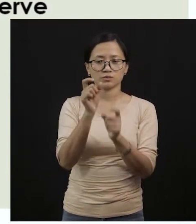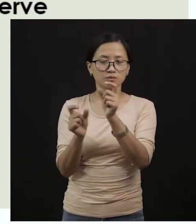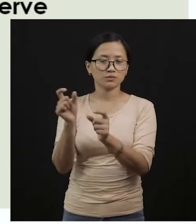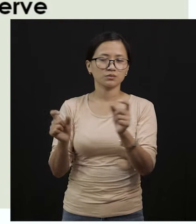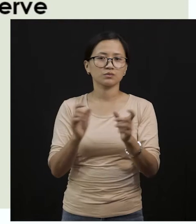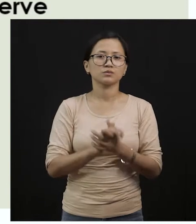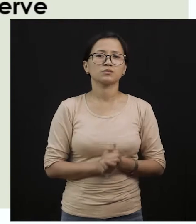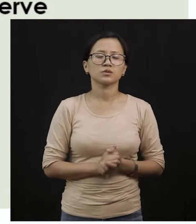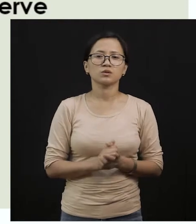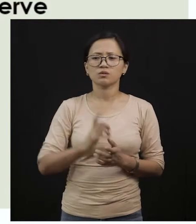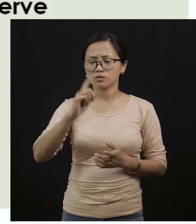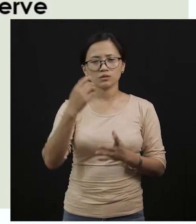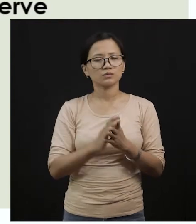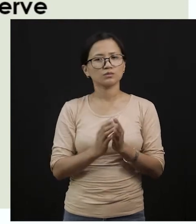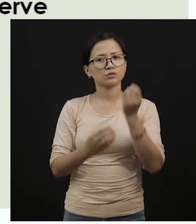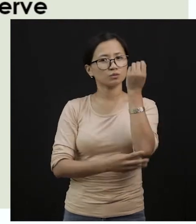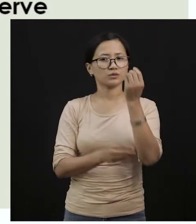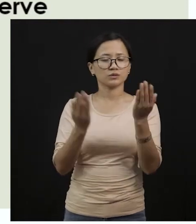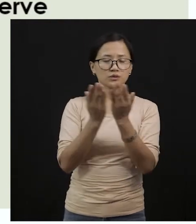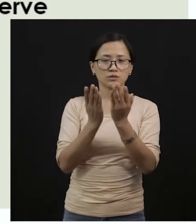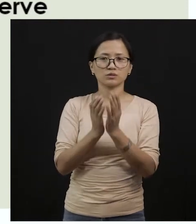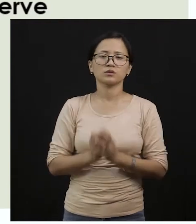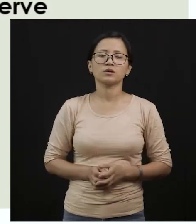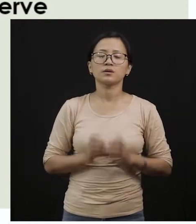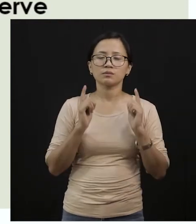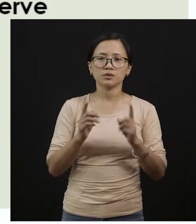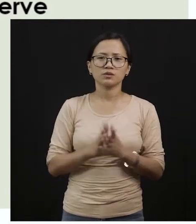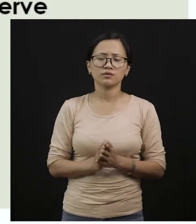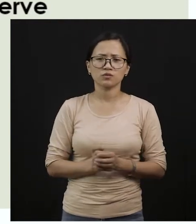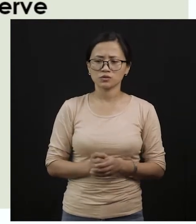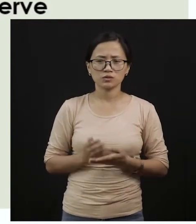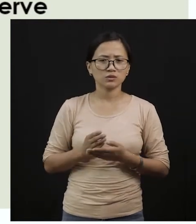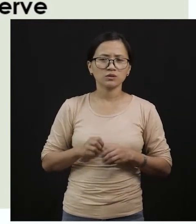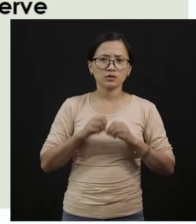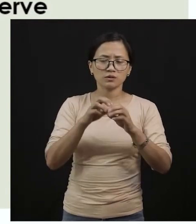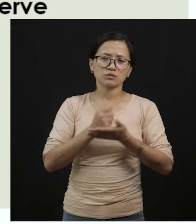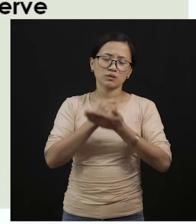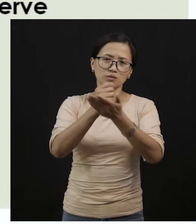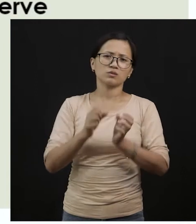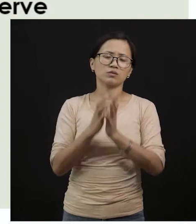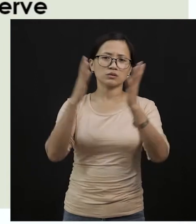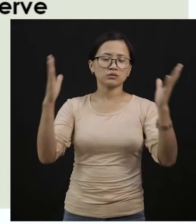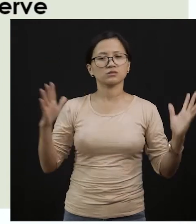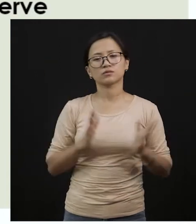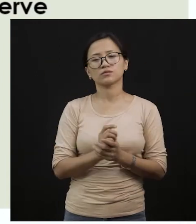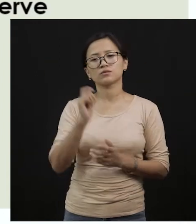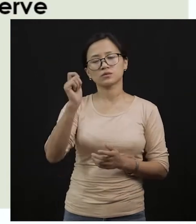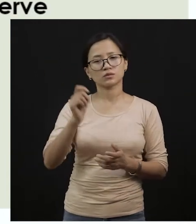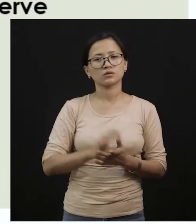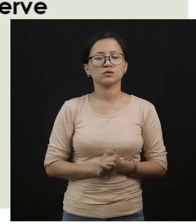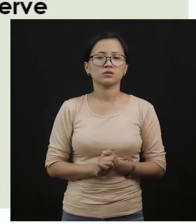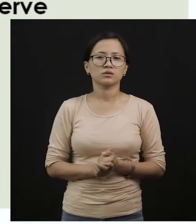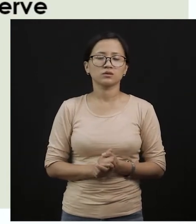And I'm not saying that only poor people studies there, but they also do a lot of charity works. And Mother Teresa came to India. Her